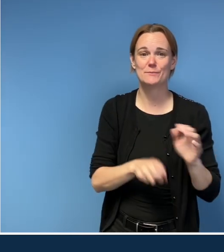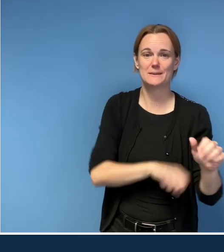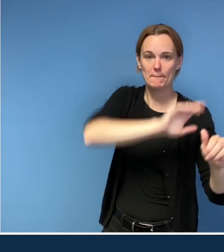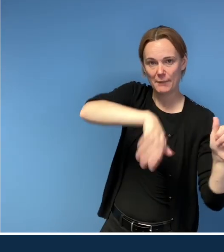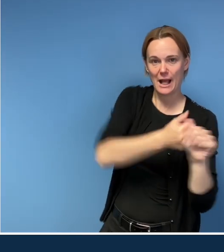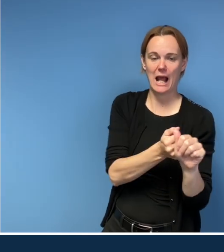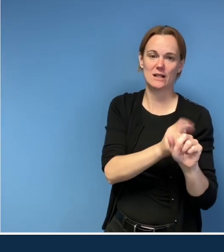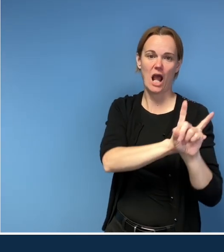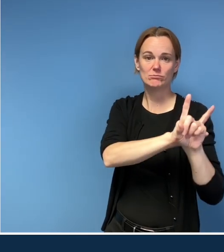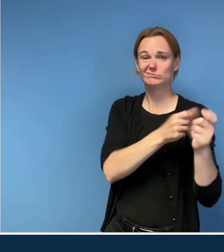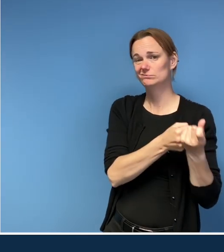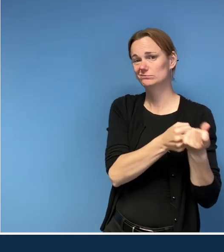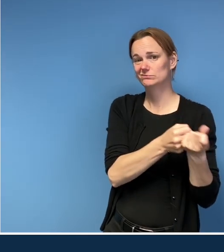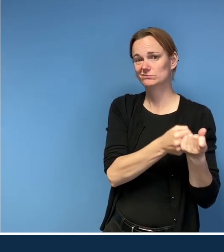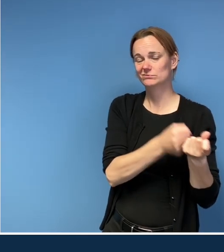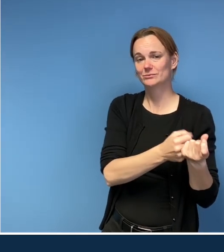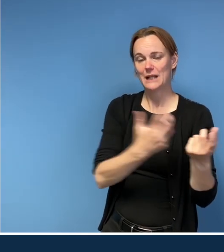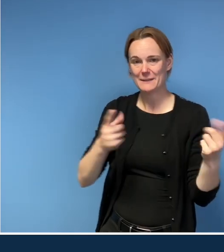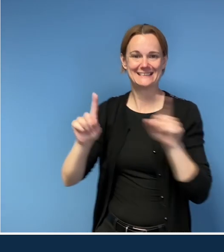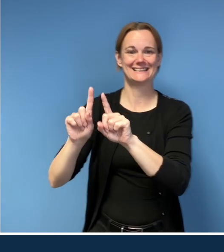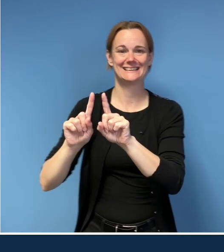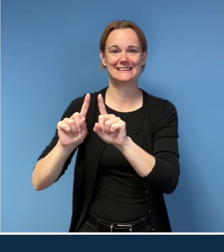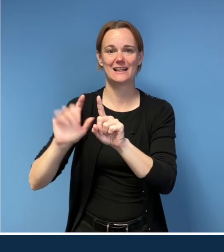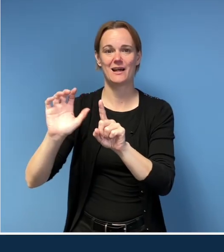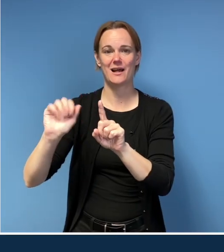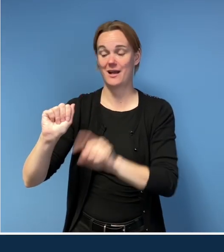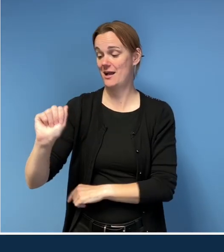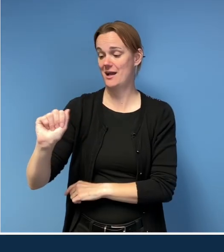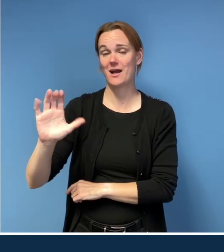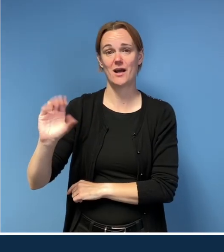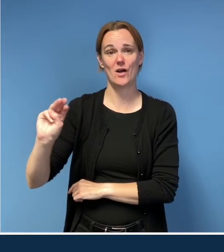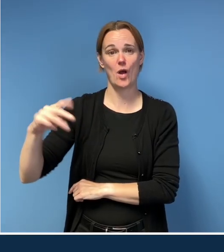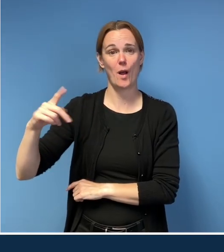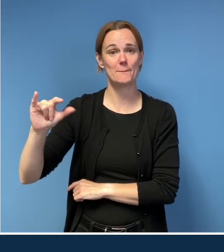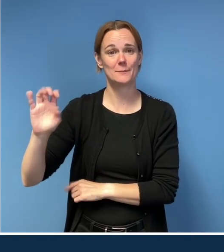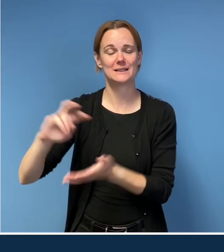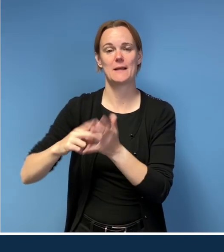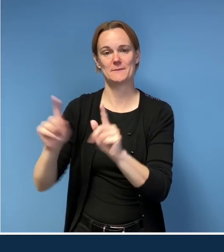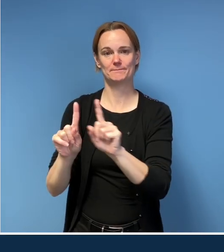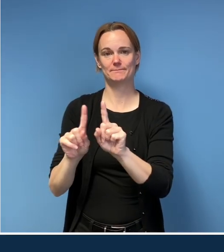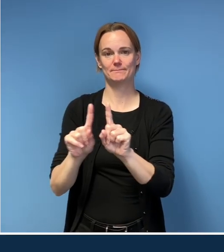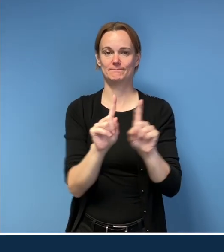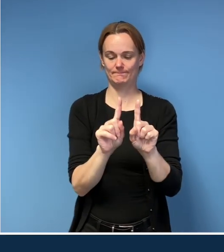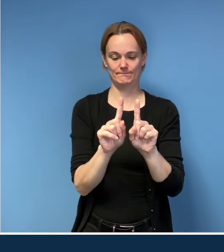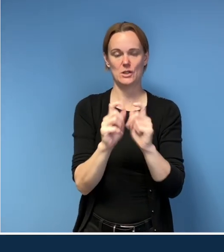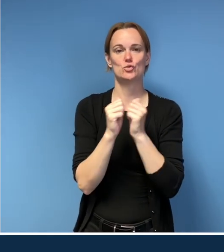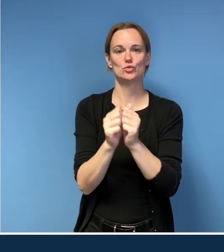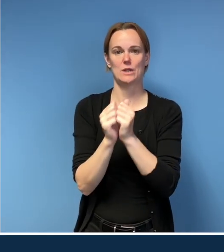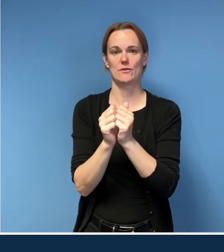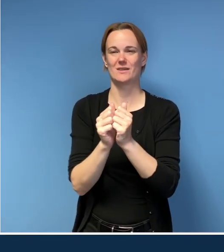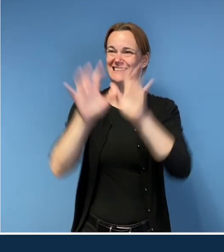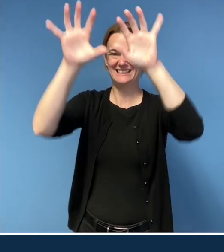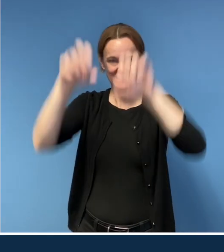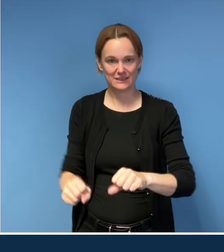to dismantle colonial systems. They'll be there looking to step up, but in a vein of